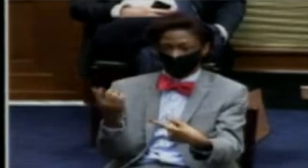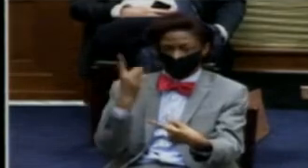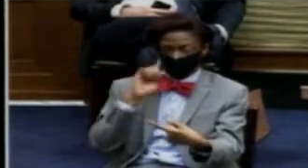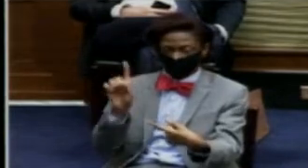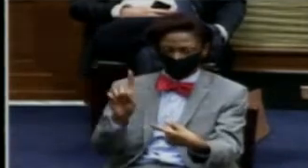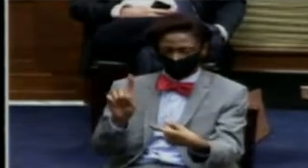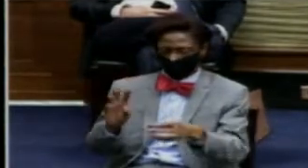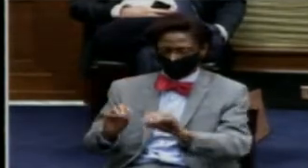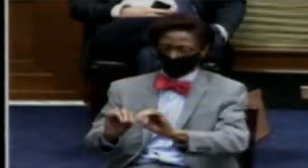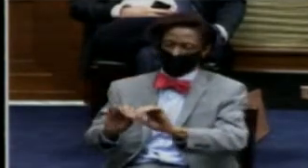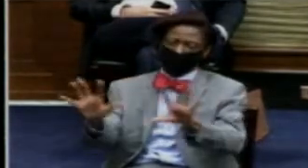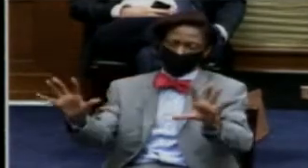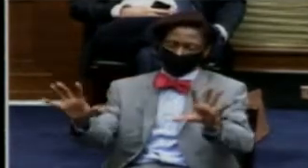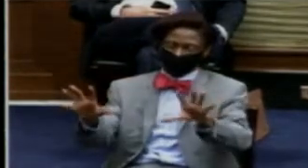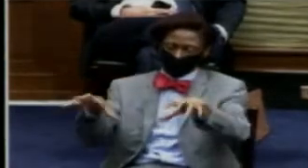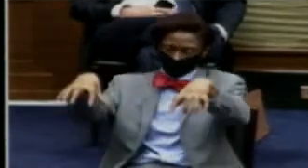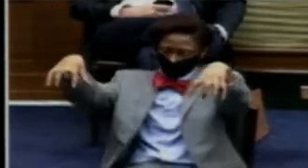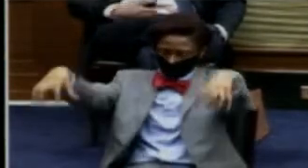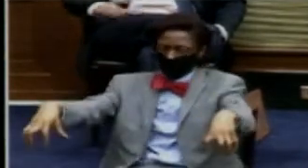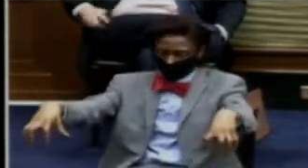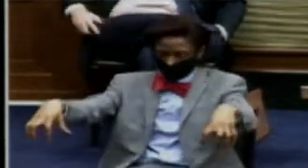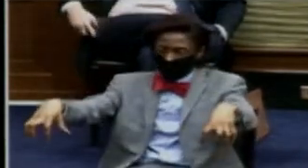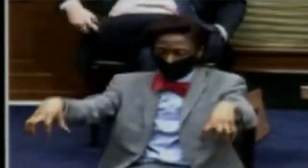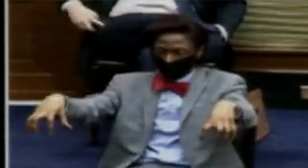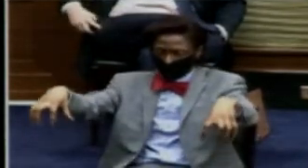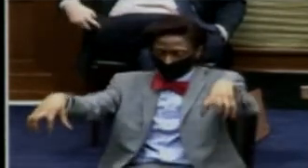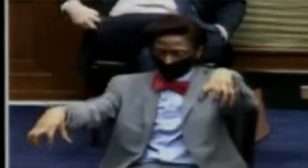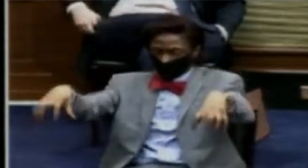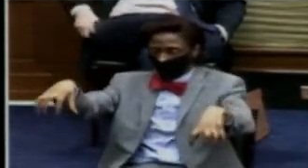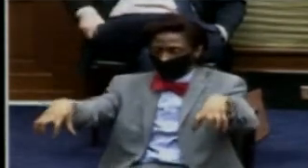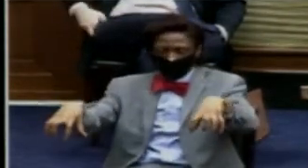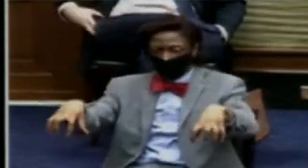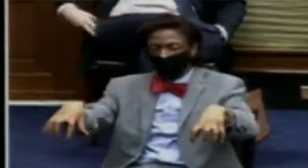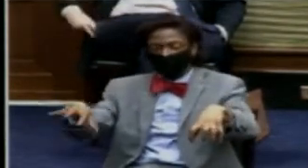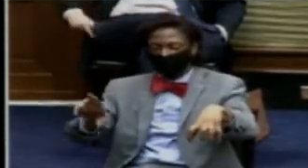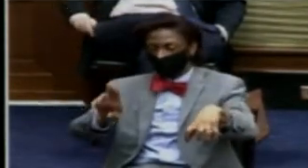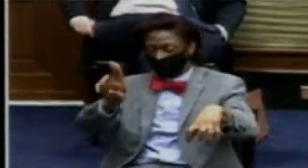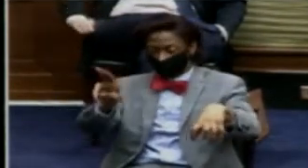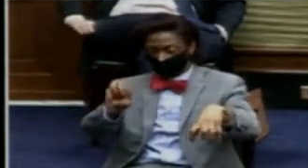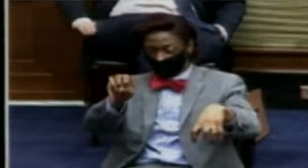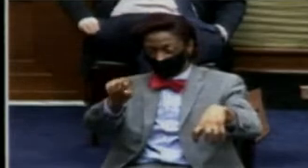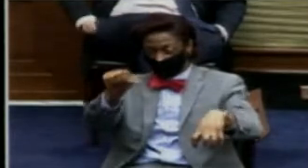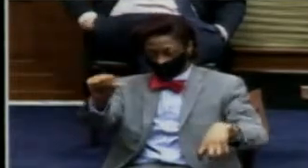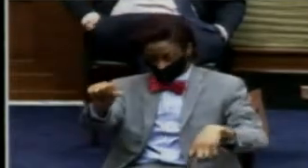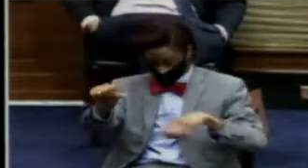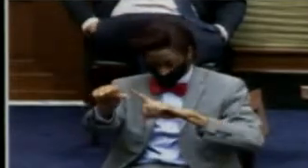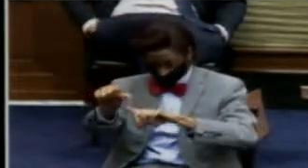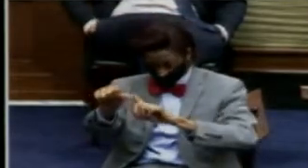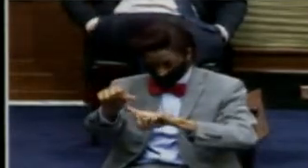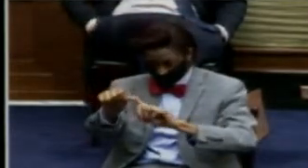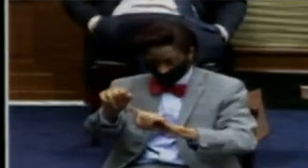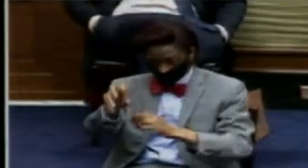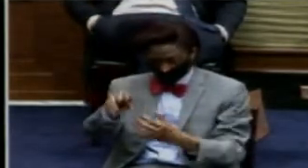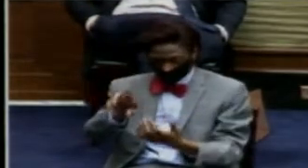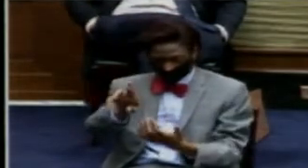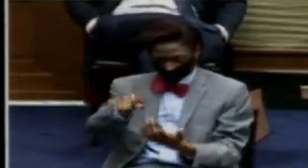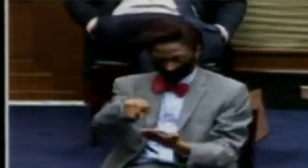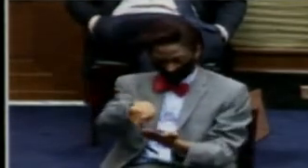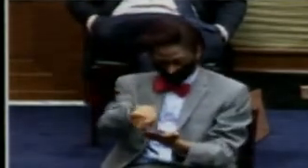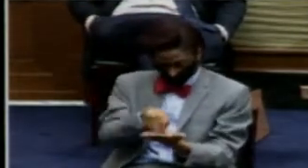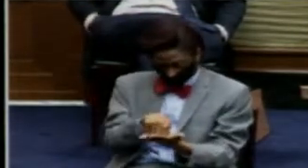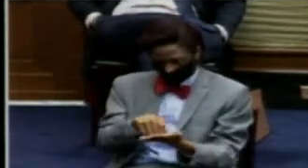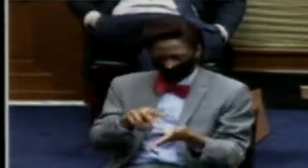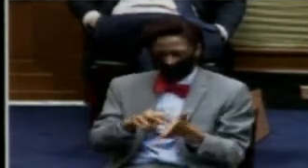partisan purposes, to abandon the fundamental notion of a united states by rewriting the very definition of statehood